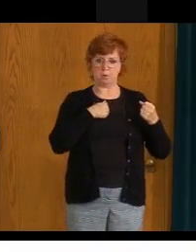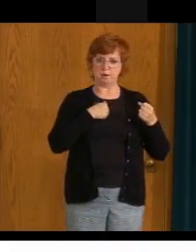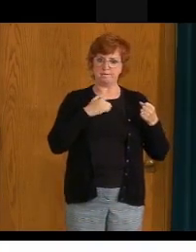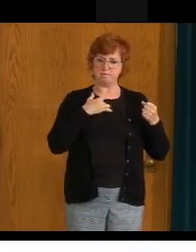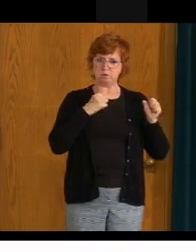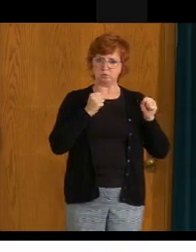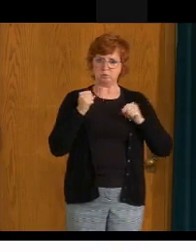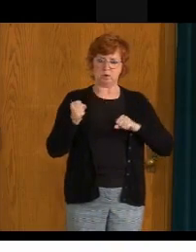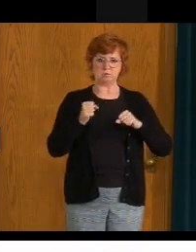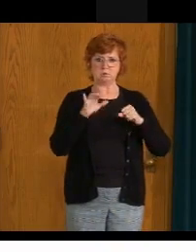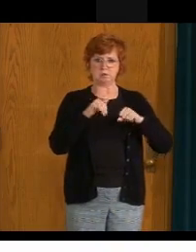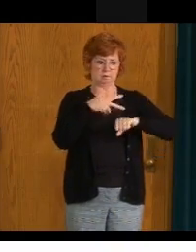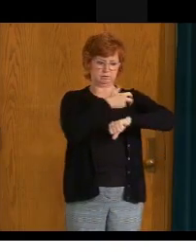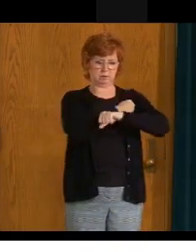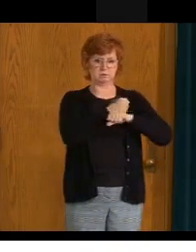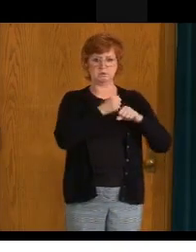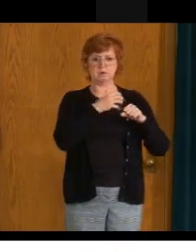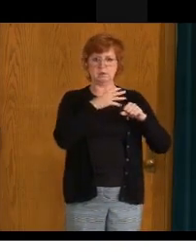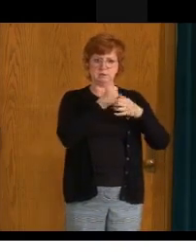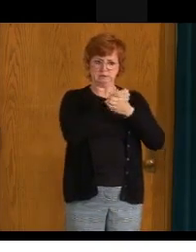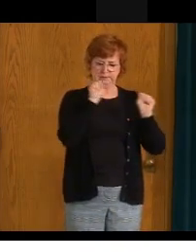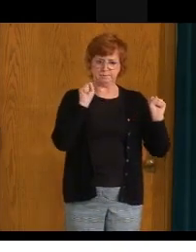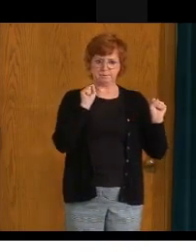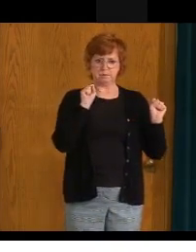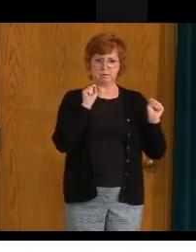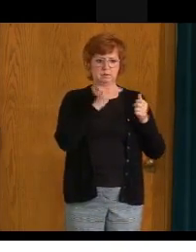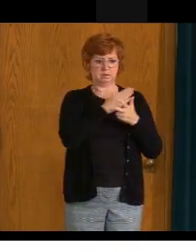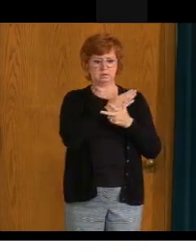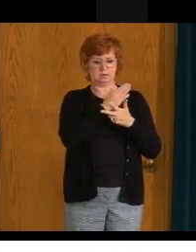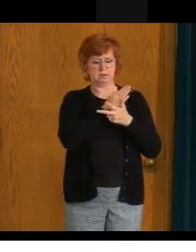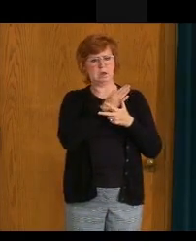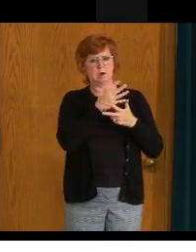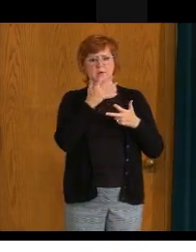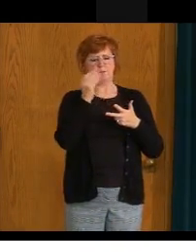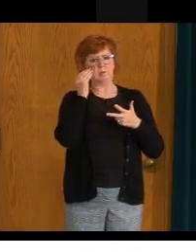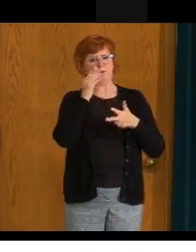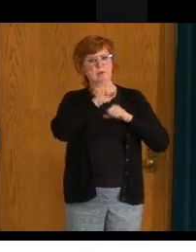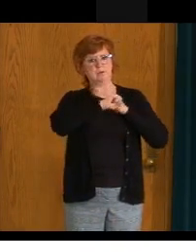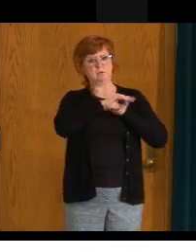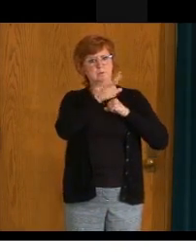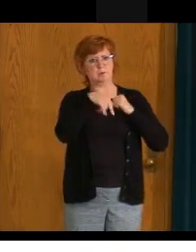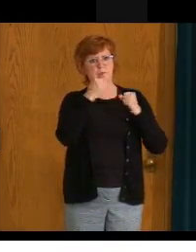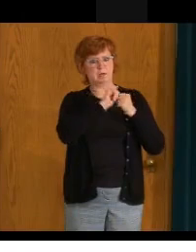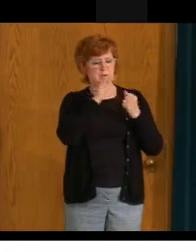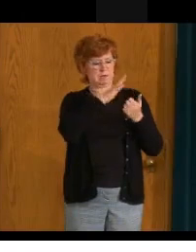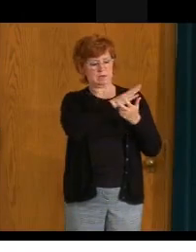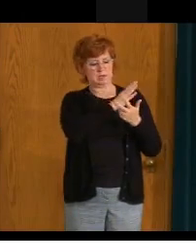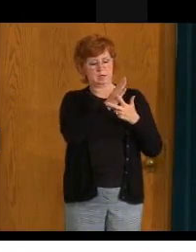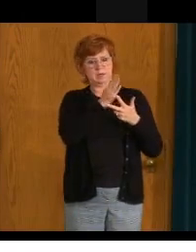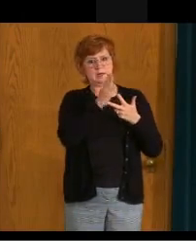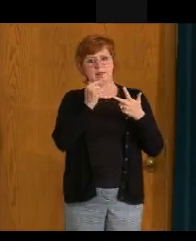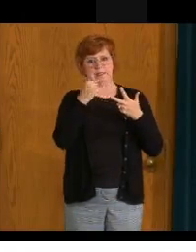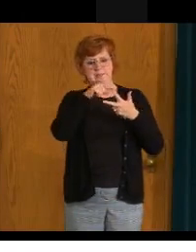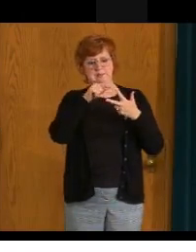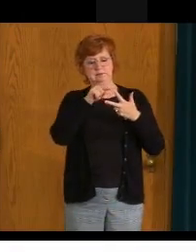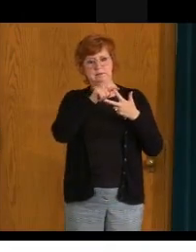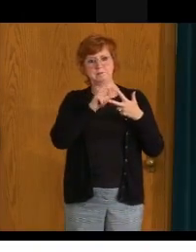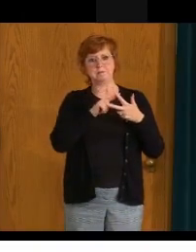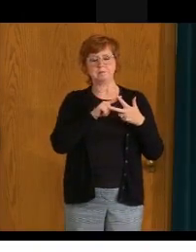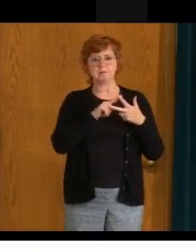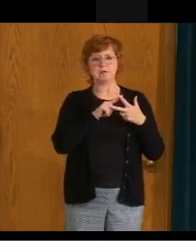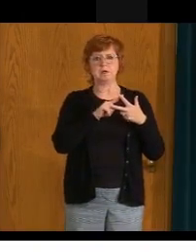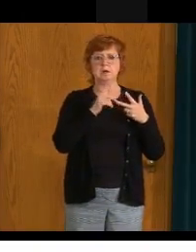therefore we're going to focus primarily on complacency and convenience. And you would have heard Dr. Shahab talk about these 3 factors as